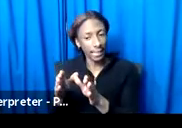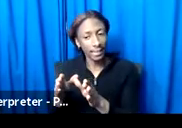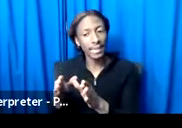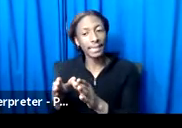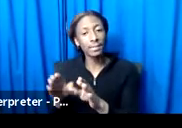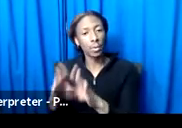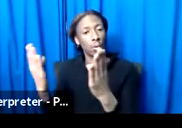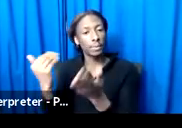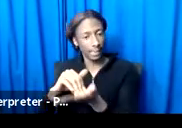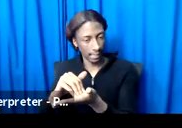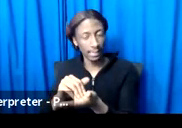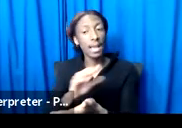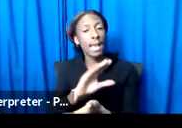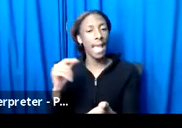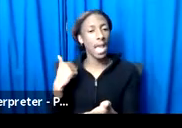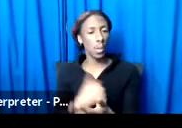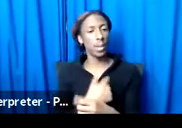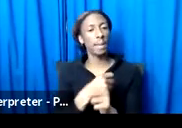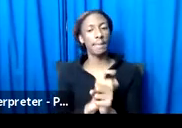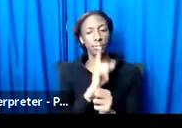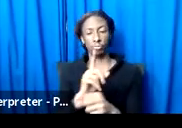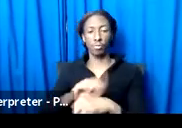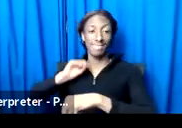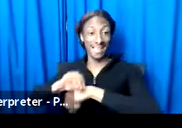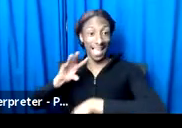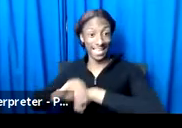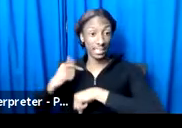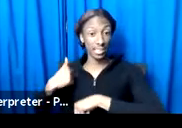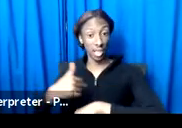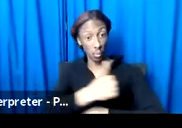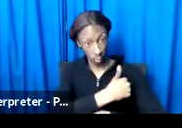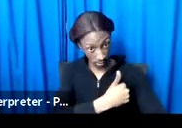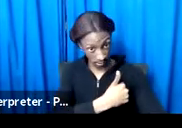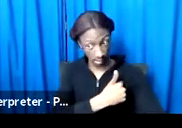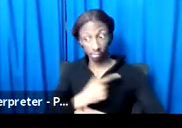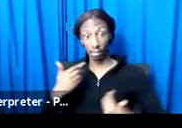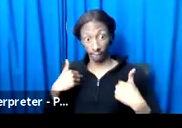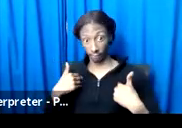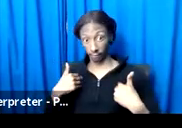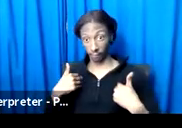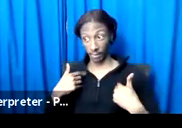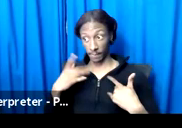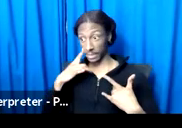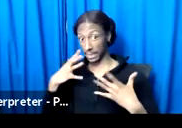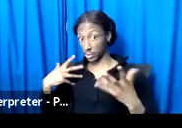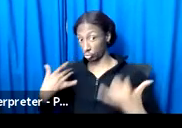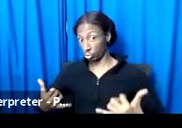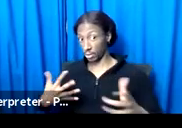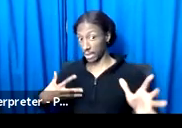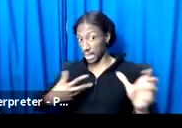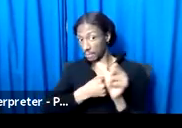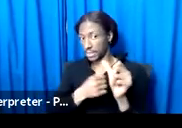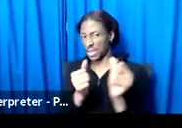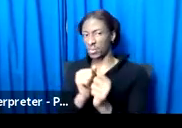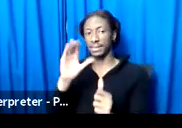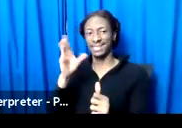schools. And we are making sure that the guidance that we have is current and up to date with the CDC guidance